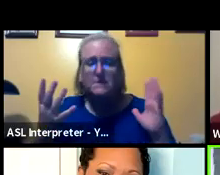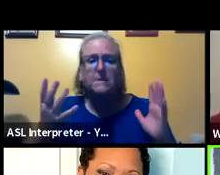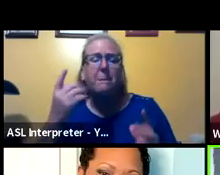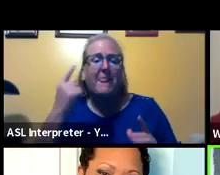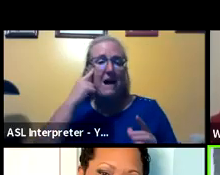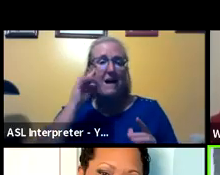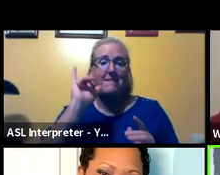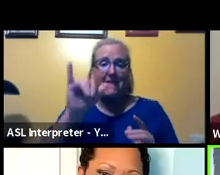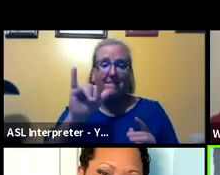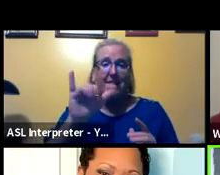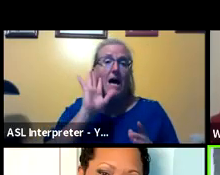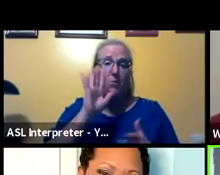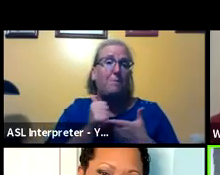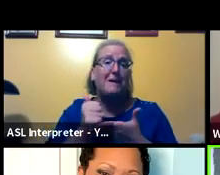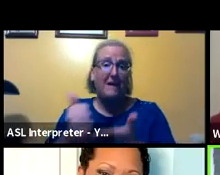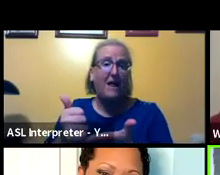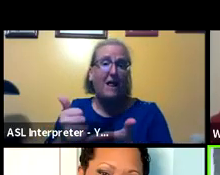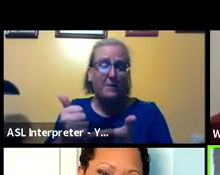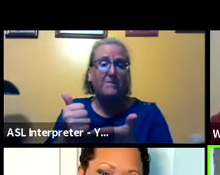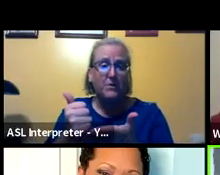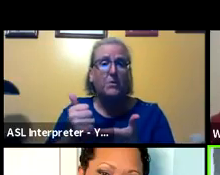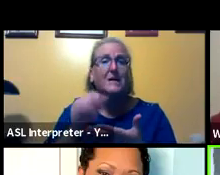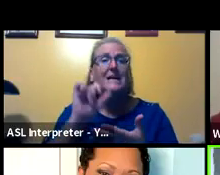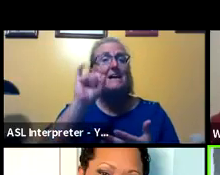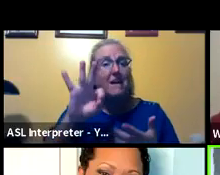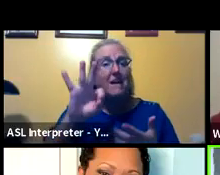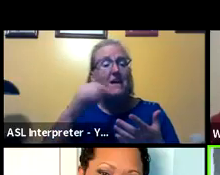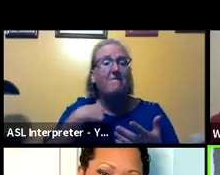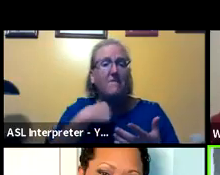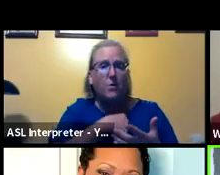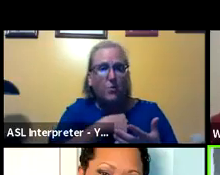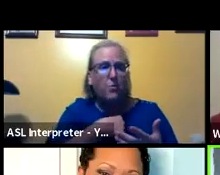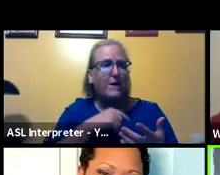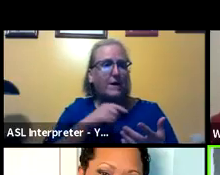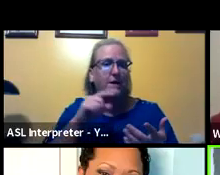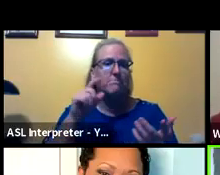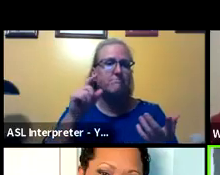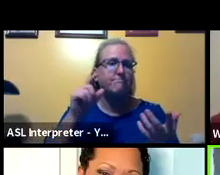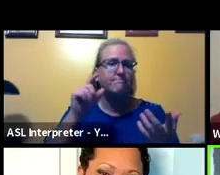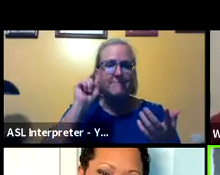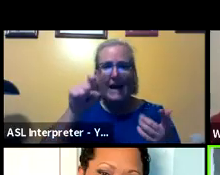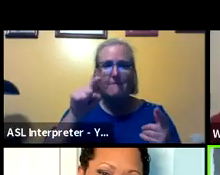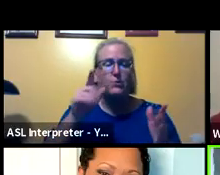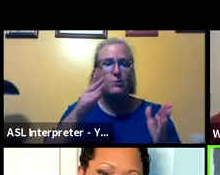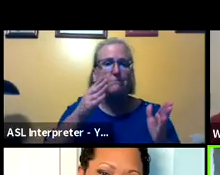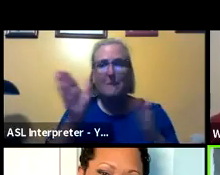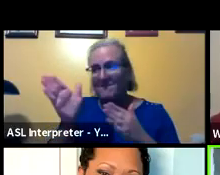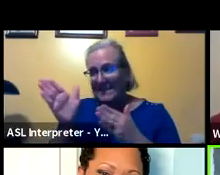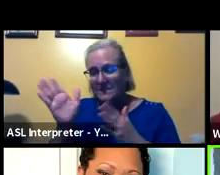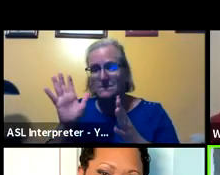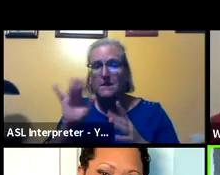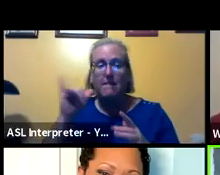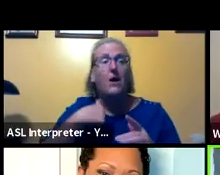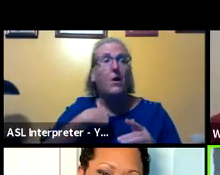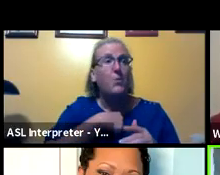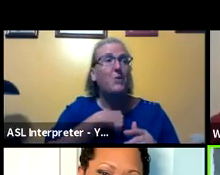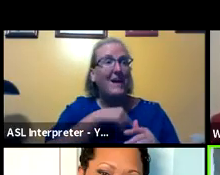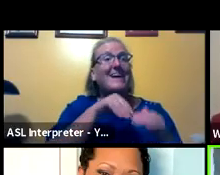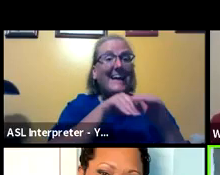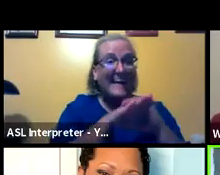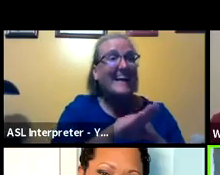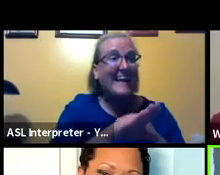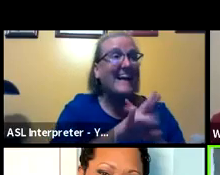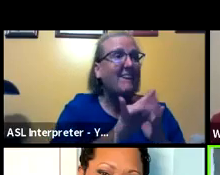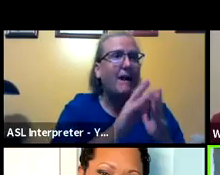be immensely helpful in the event we do have to pivot, if you will, from home-based